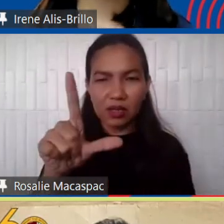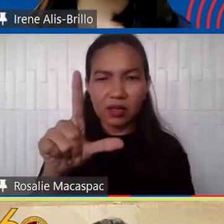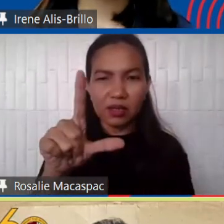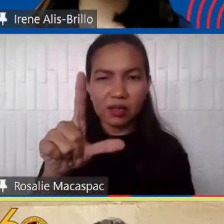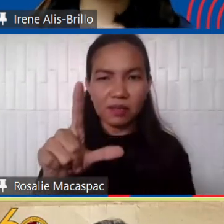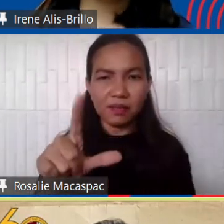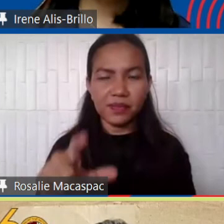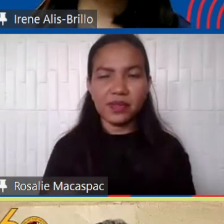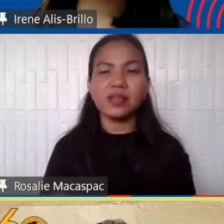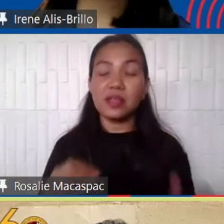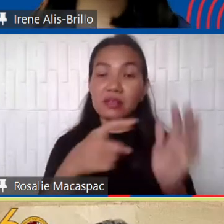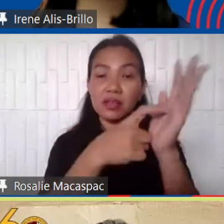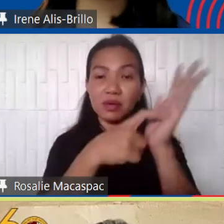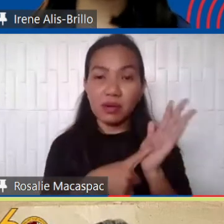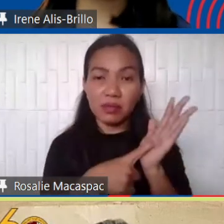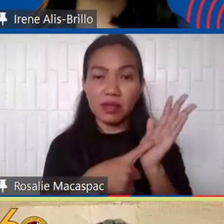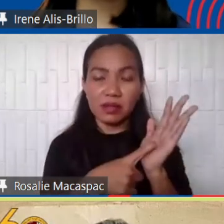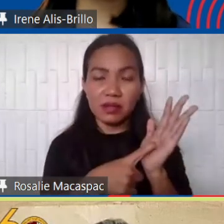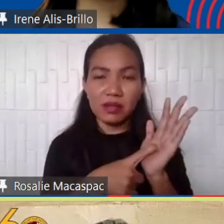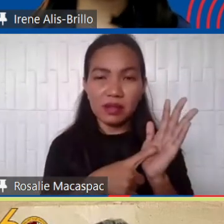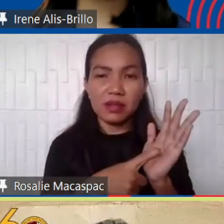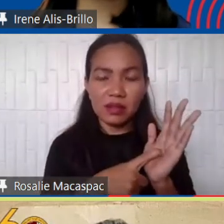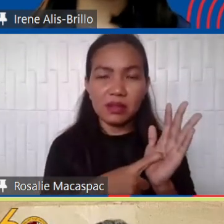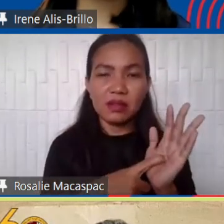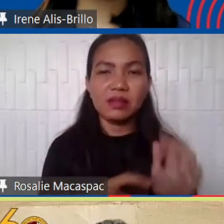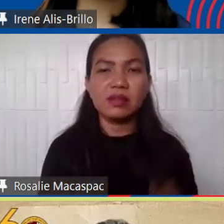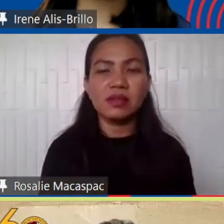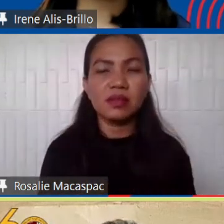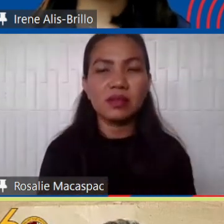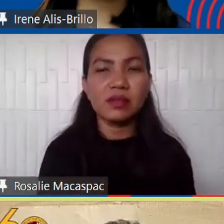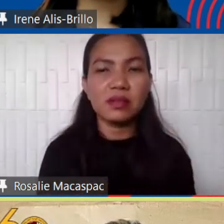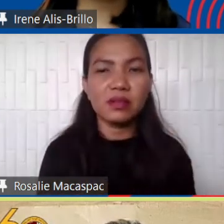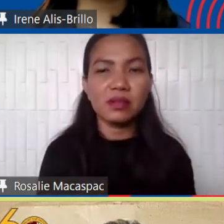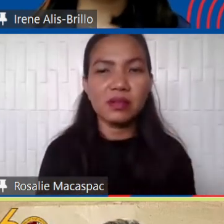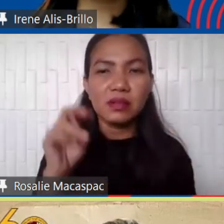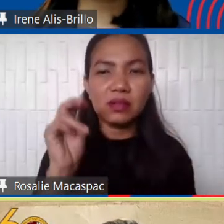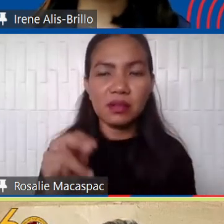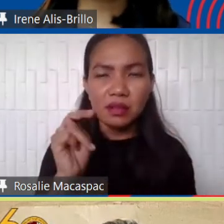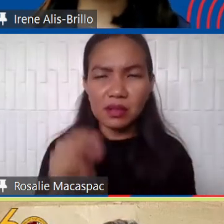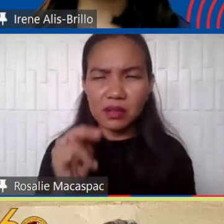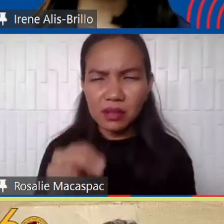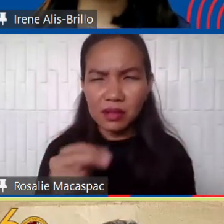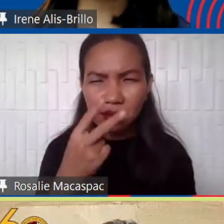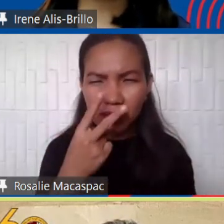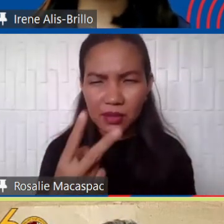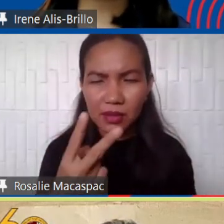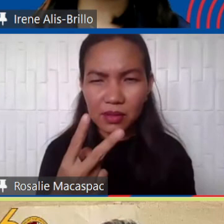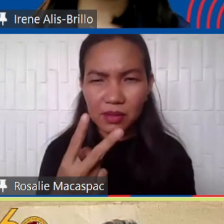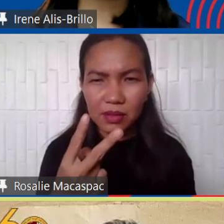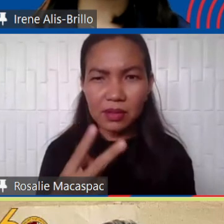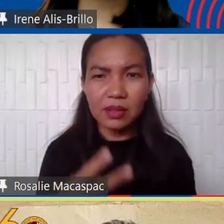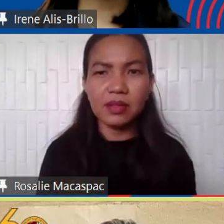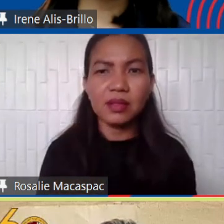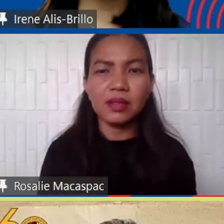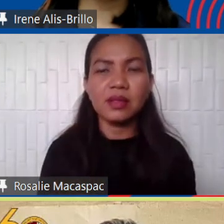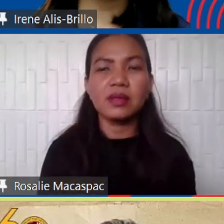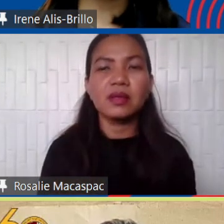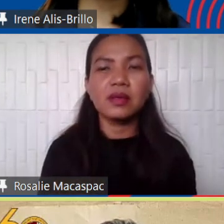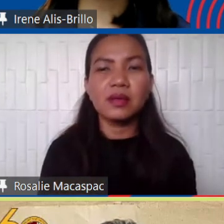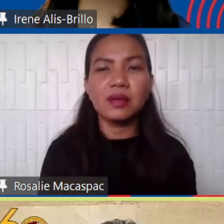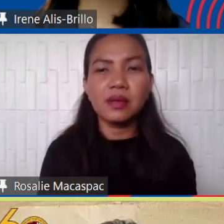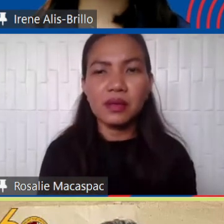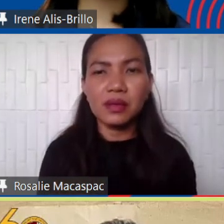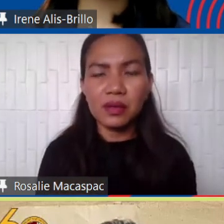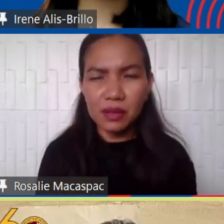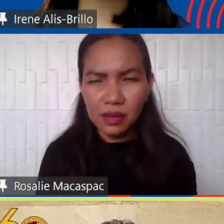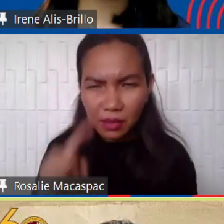a requirement for a university. But what you will see usually in these data repositories are communities, and you need